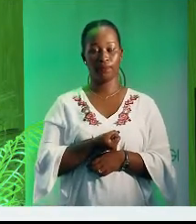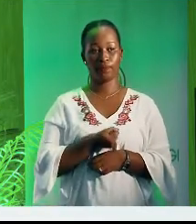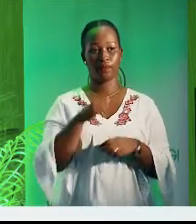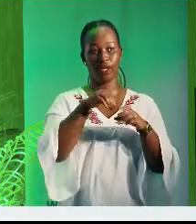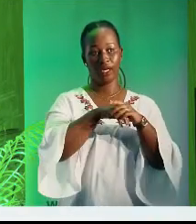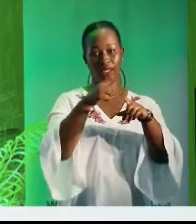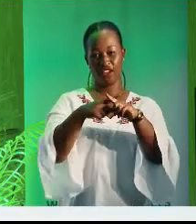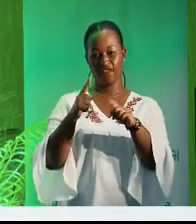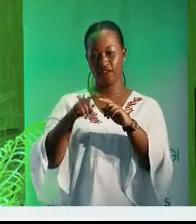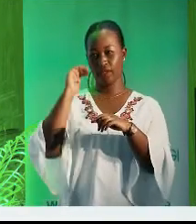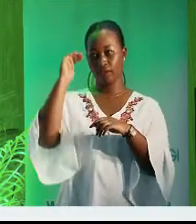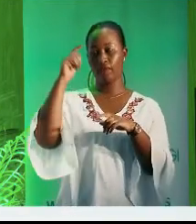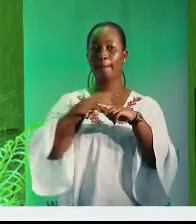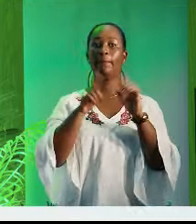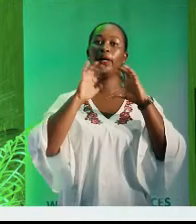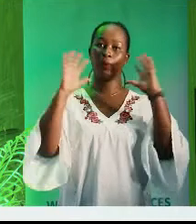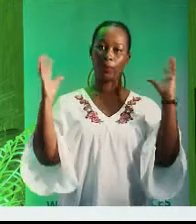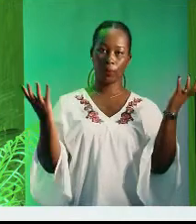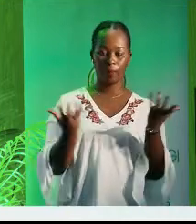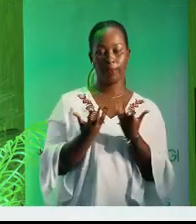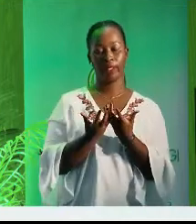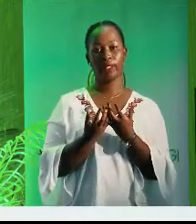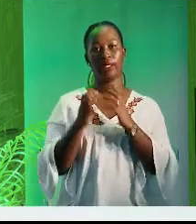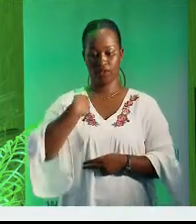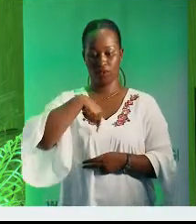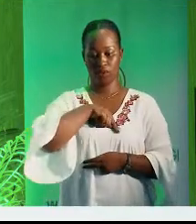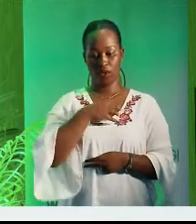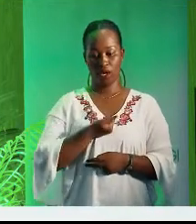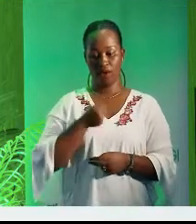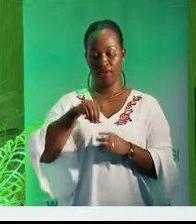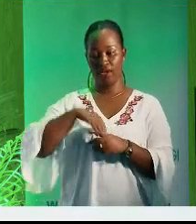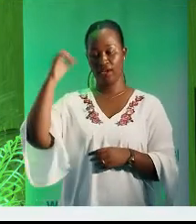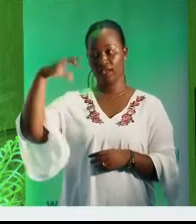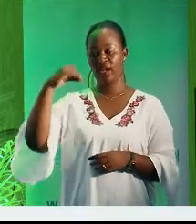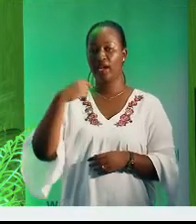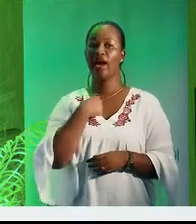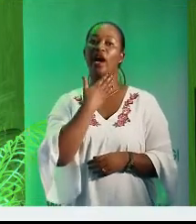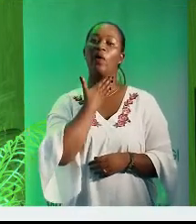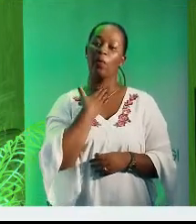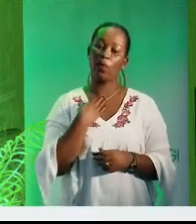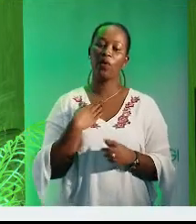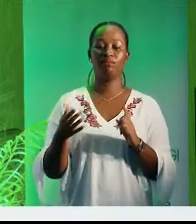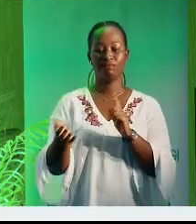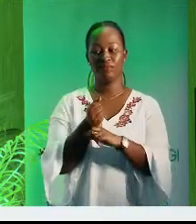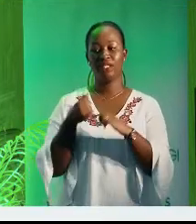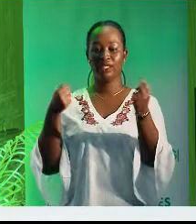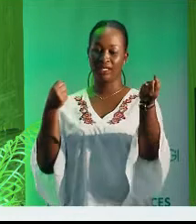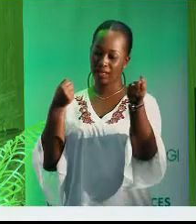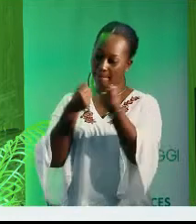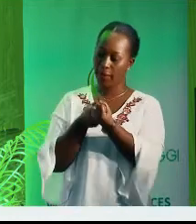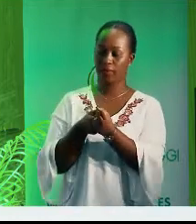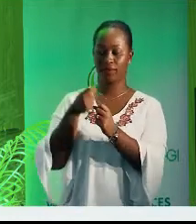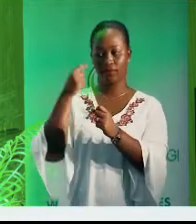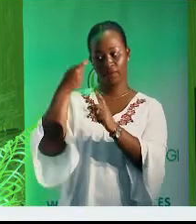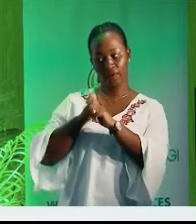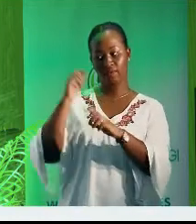municipality level, but also globally at country level. I wish to reiterate the support of the city of Kigali to this